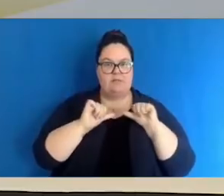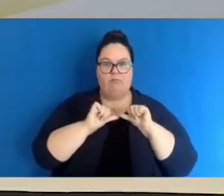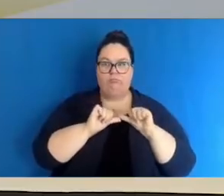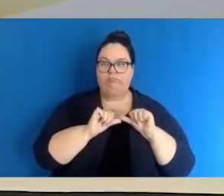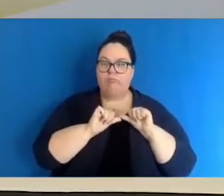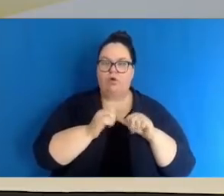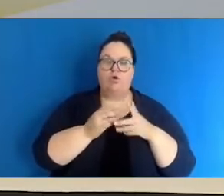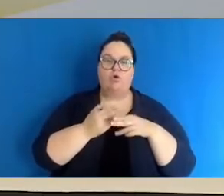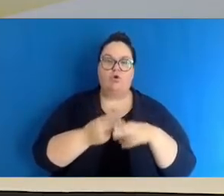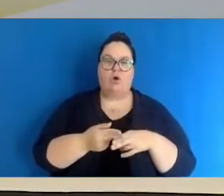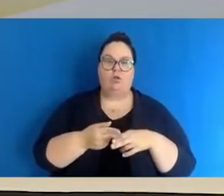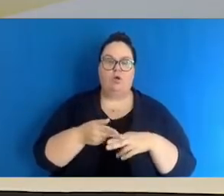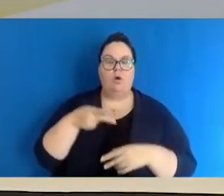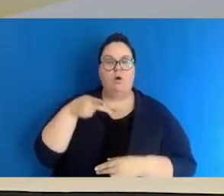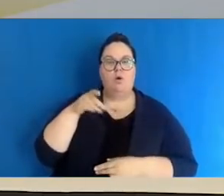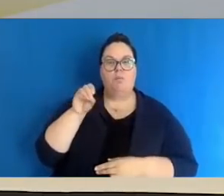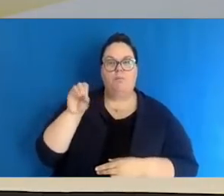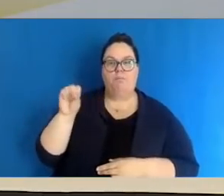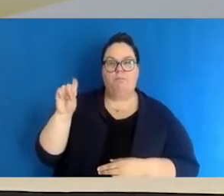post-COVID condition or long COVID.